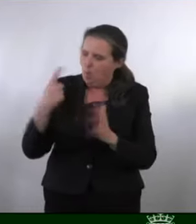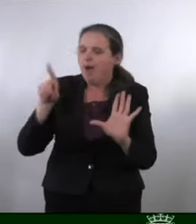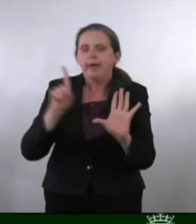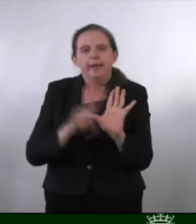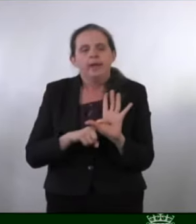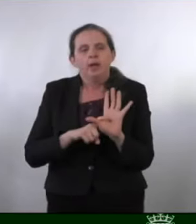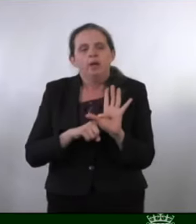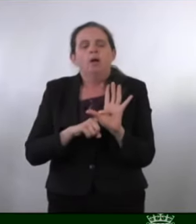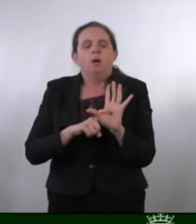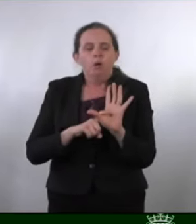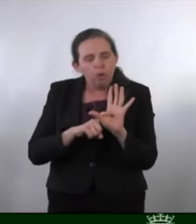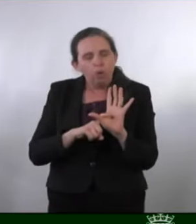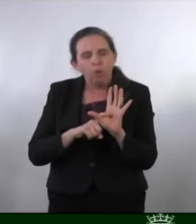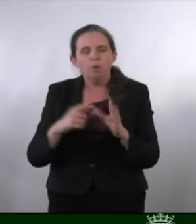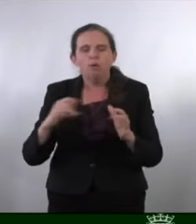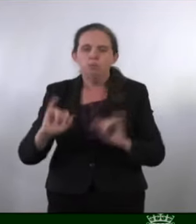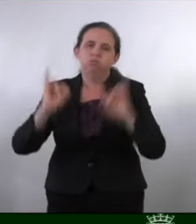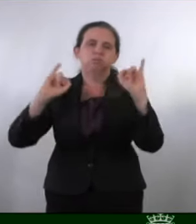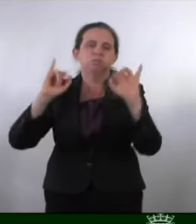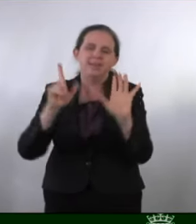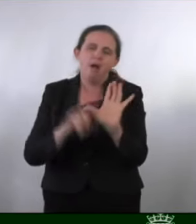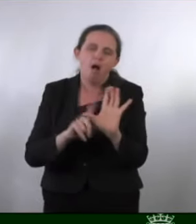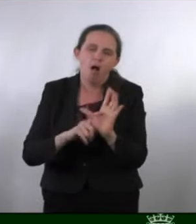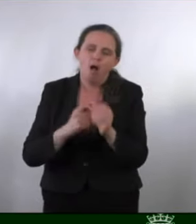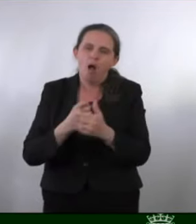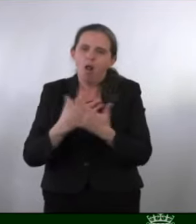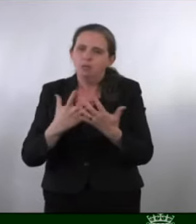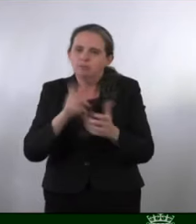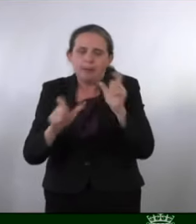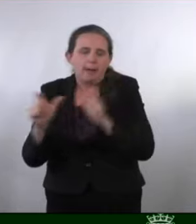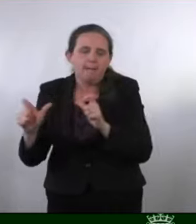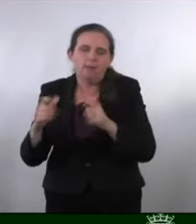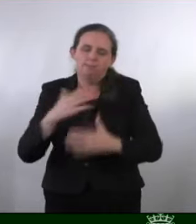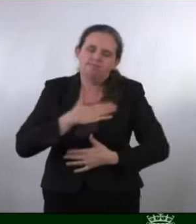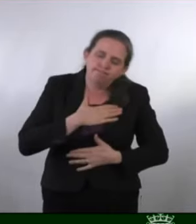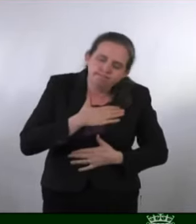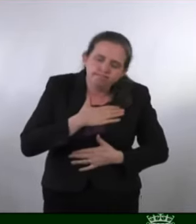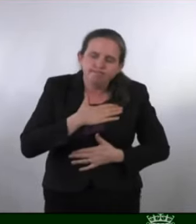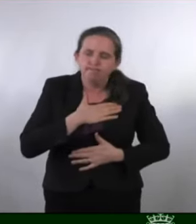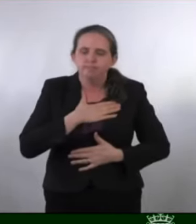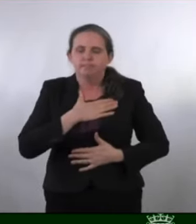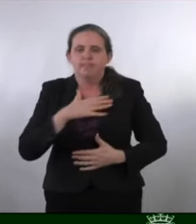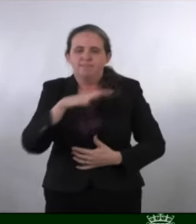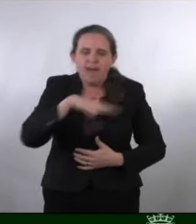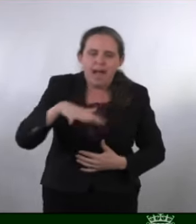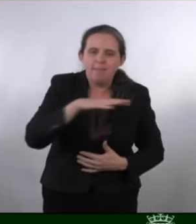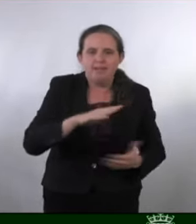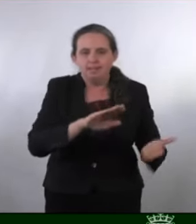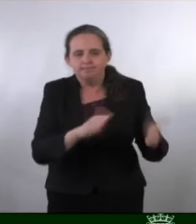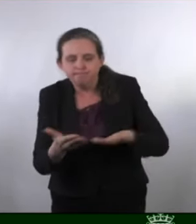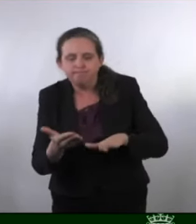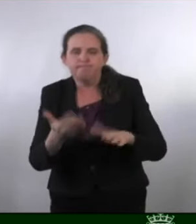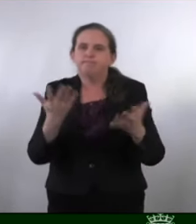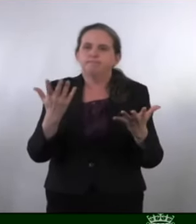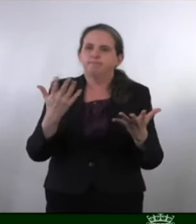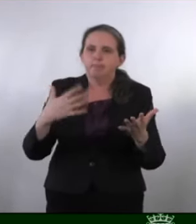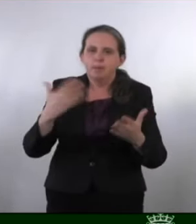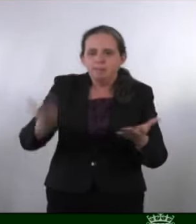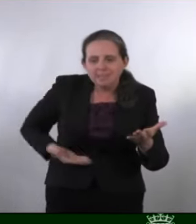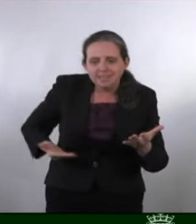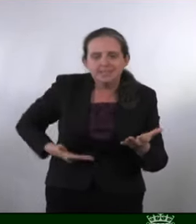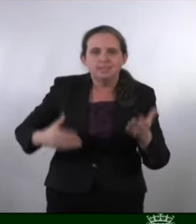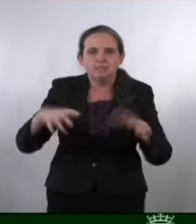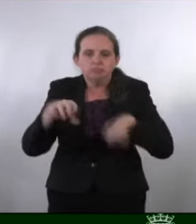have lost loved ones and faced financial ruin, and this will be still a hard winter.